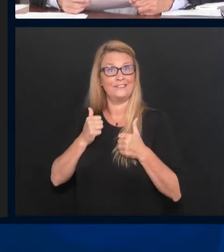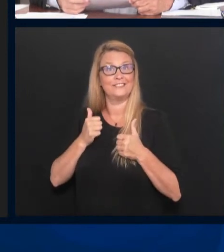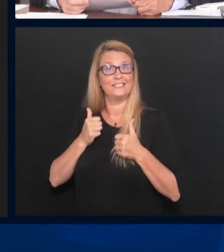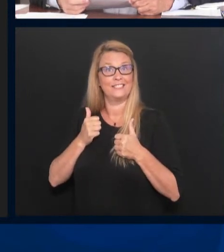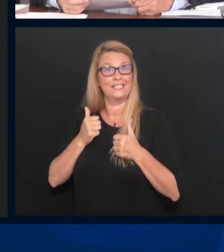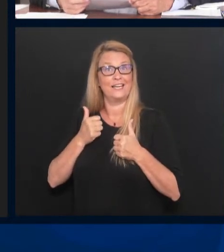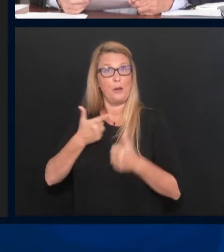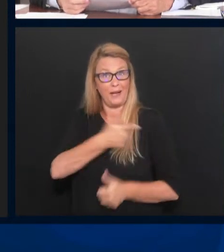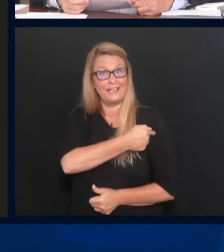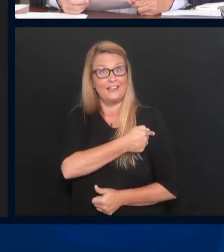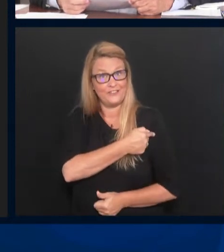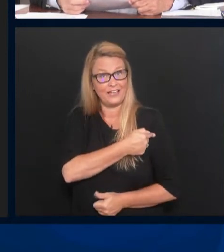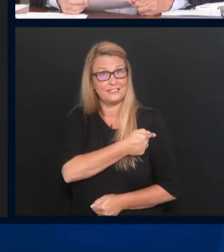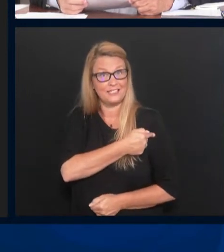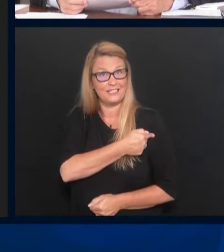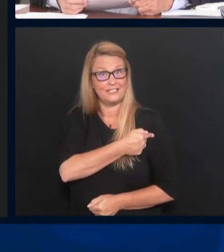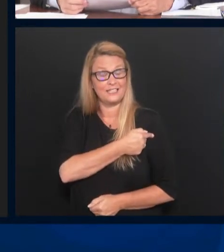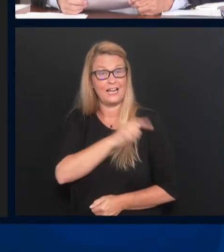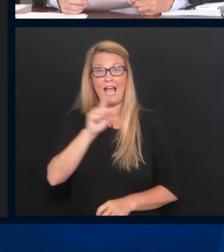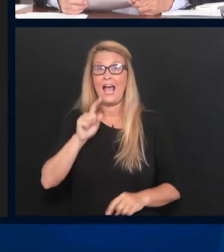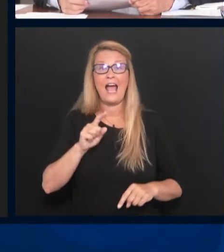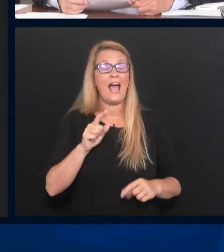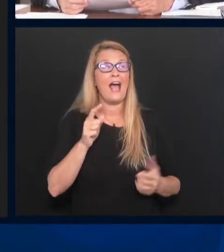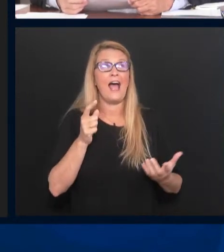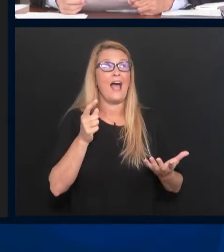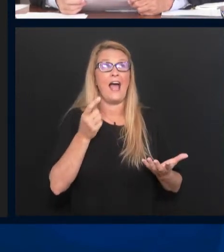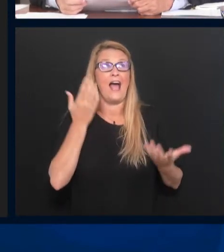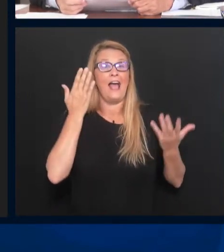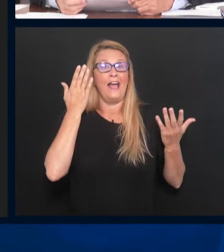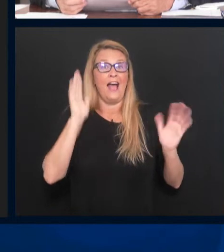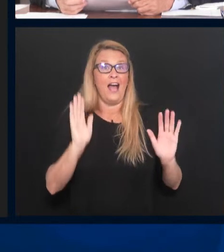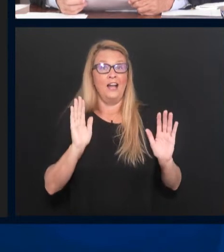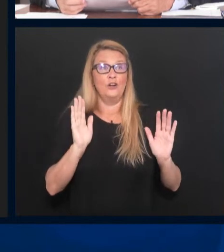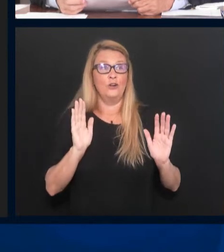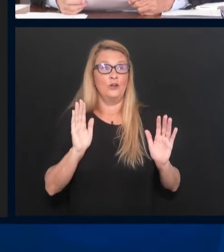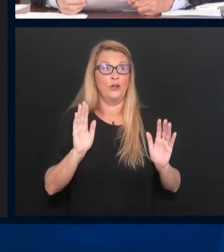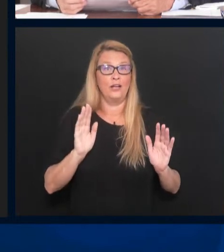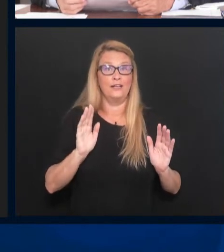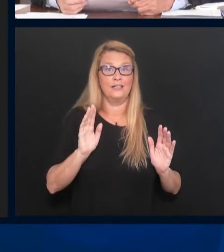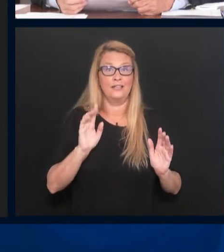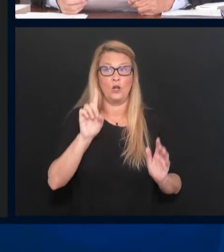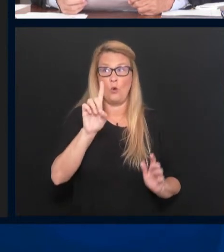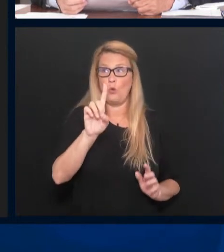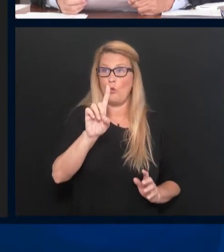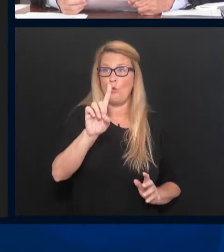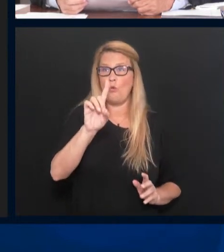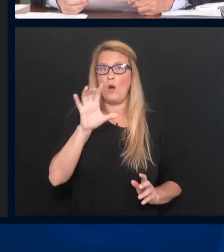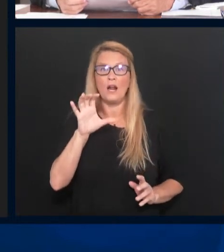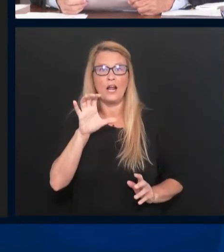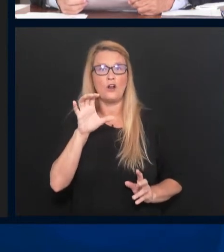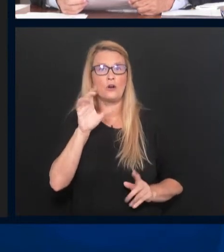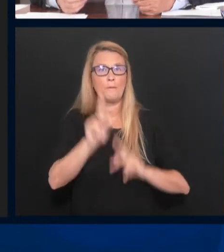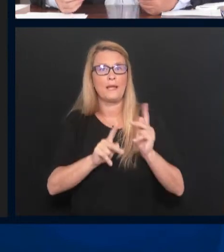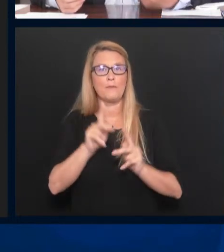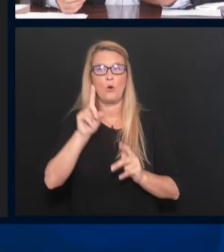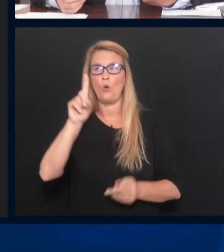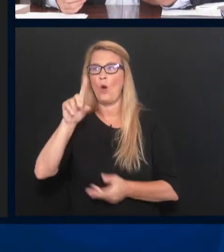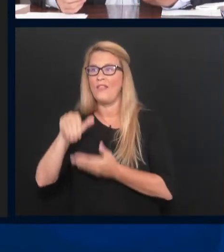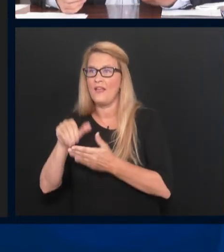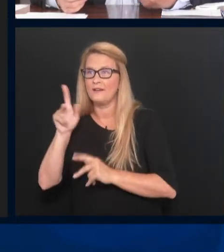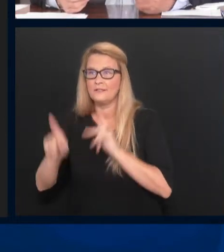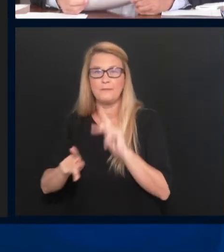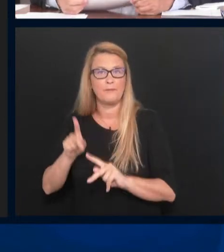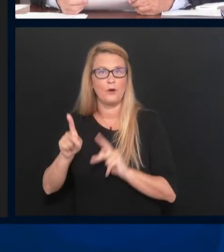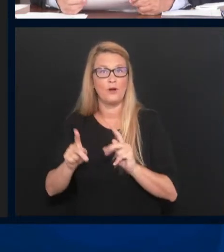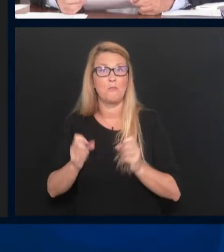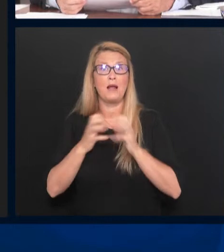them vaccinated. I can't tell you if that's 1, 100, or 1,000. But a bunch of